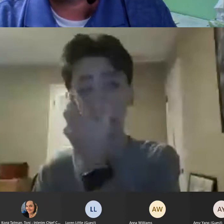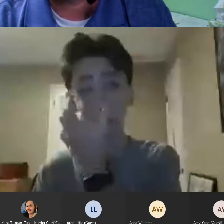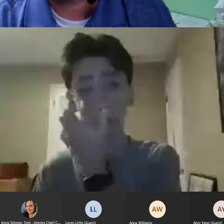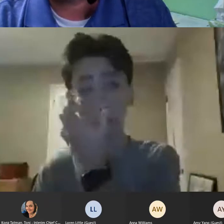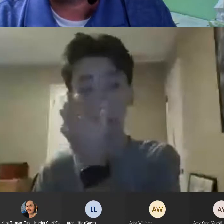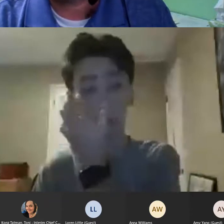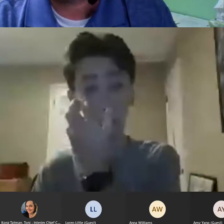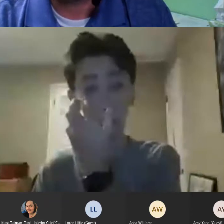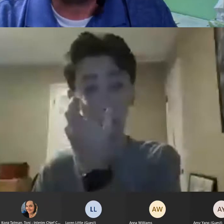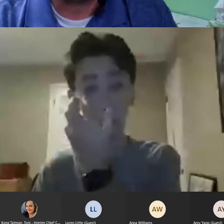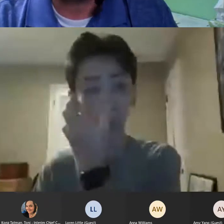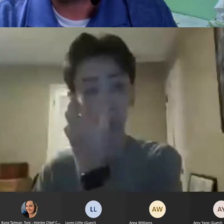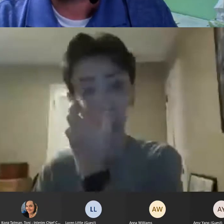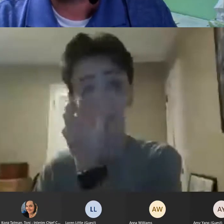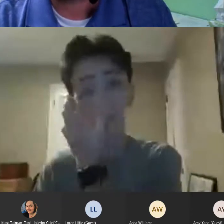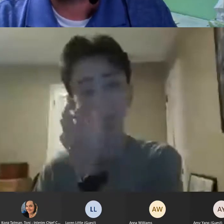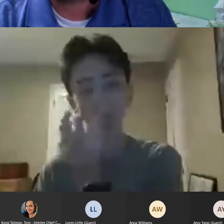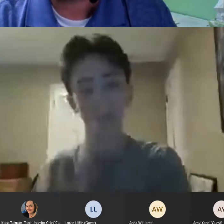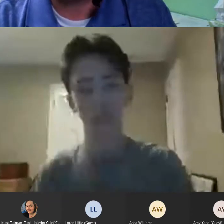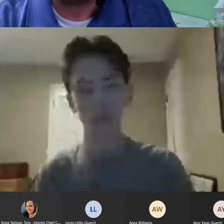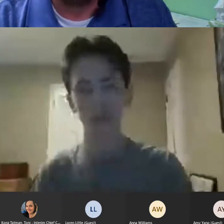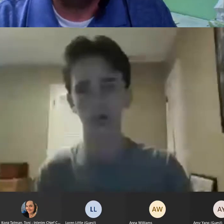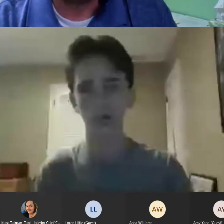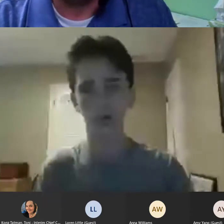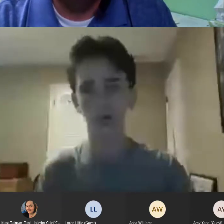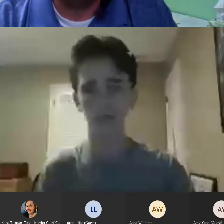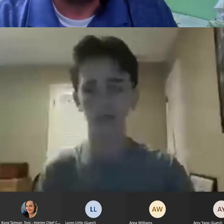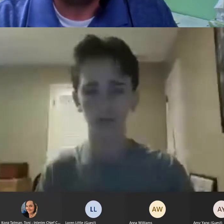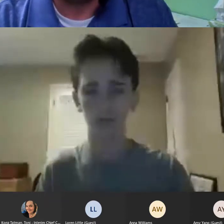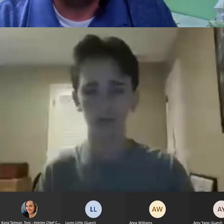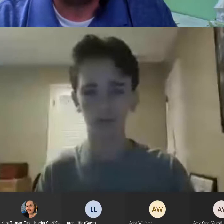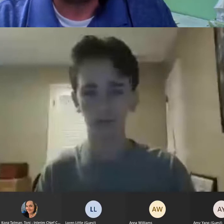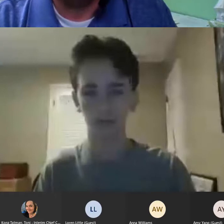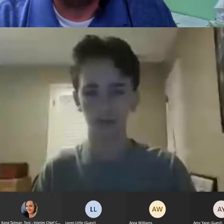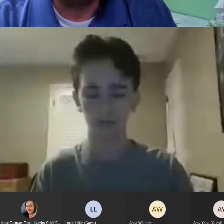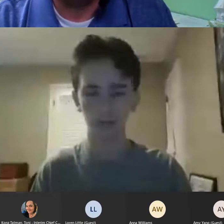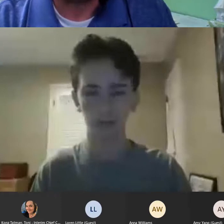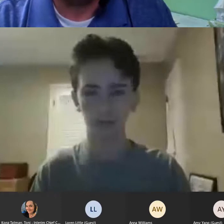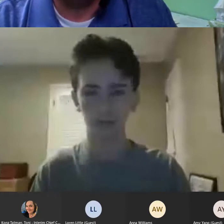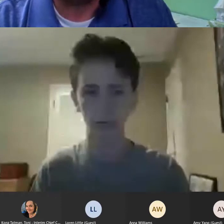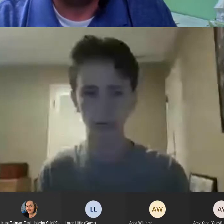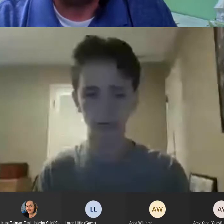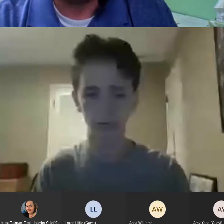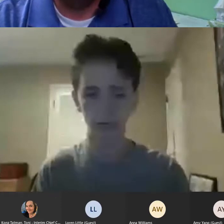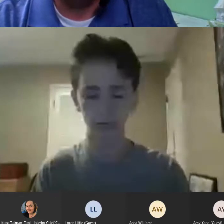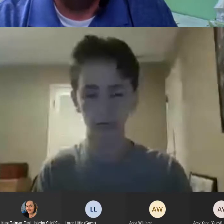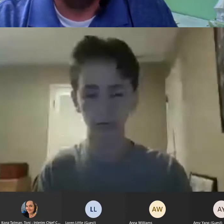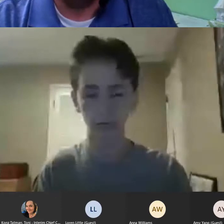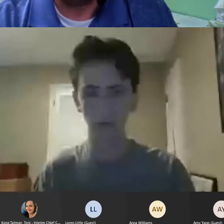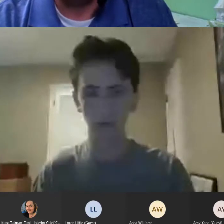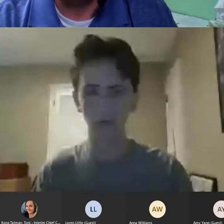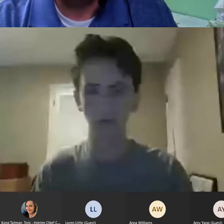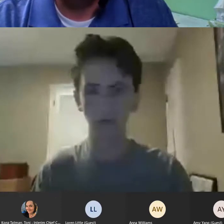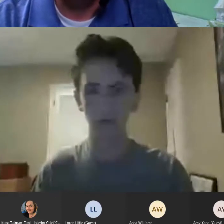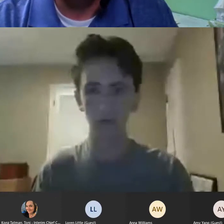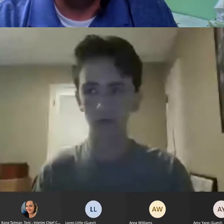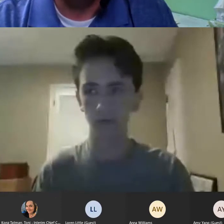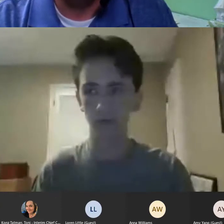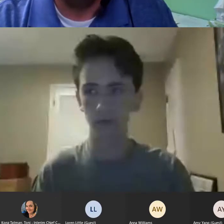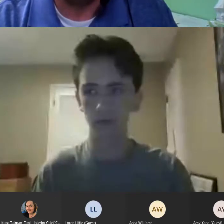working around a computer or may not like be able to have like some sort of accountability or